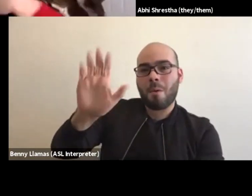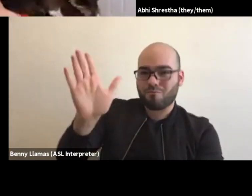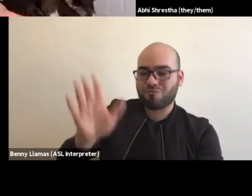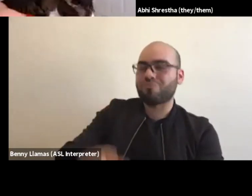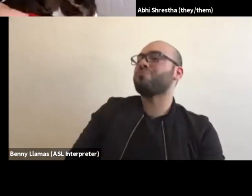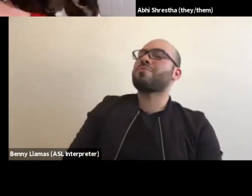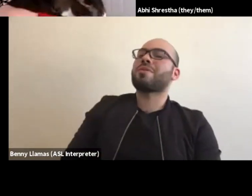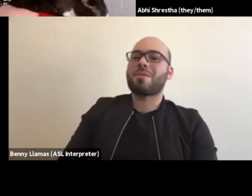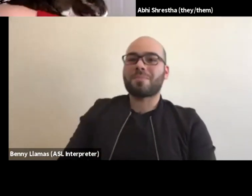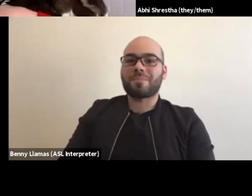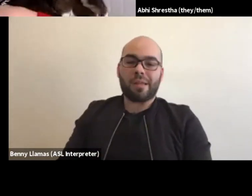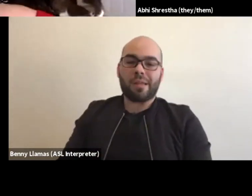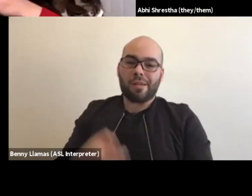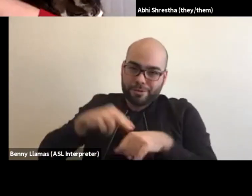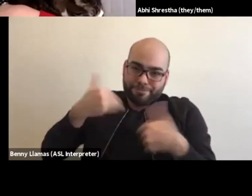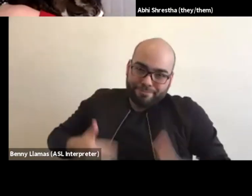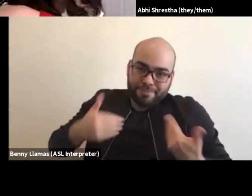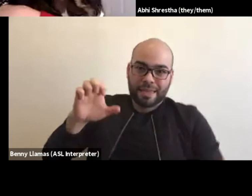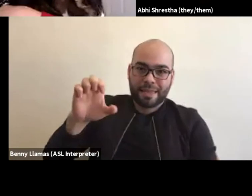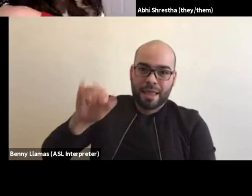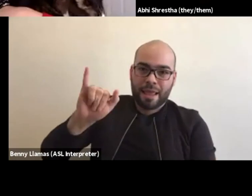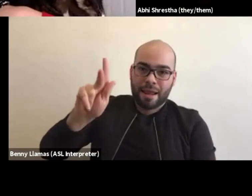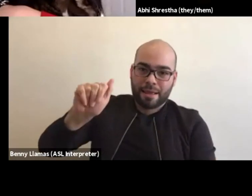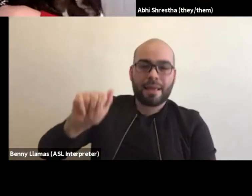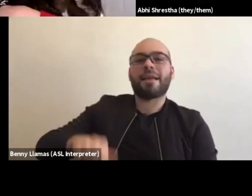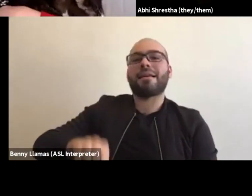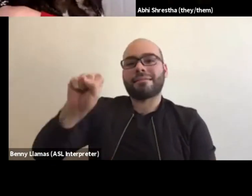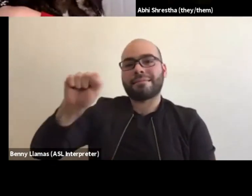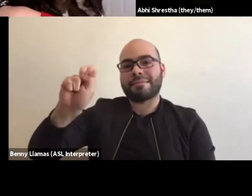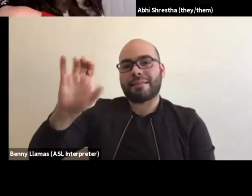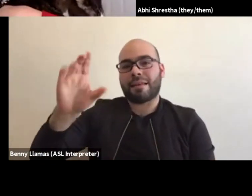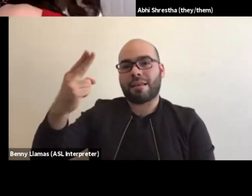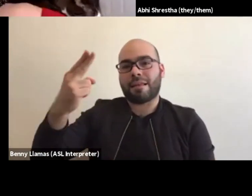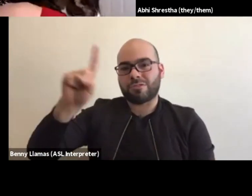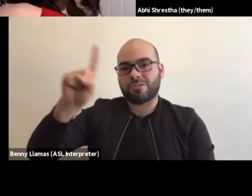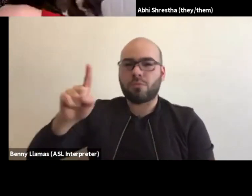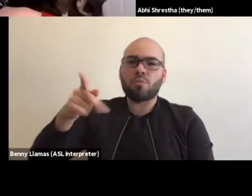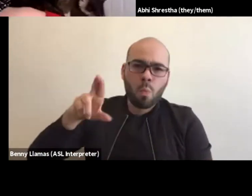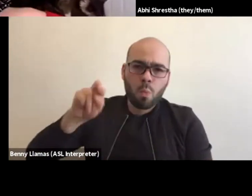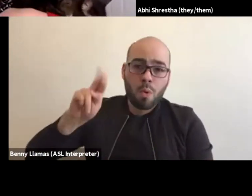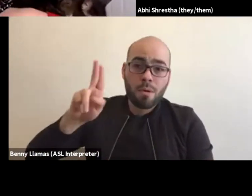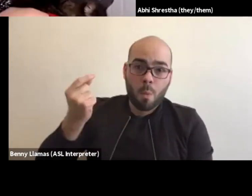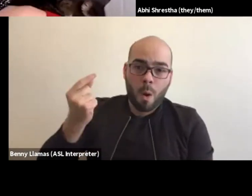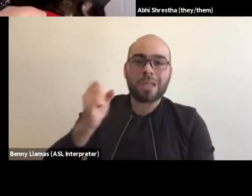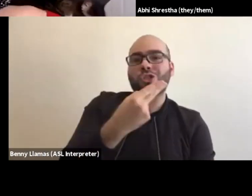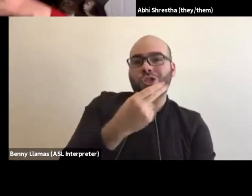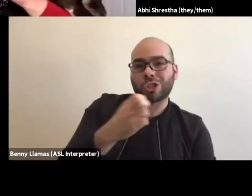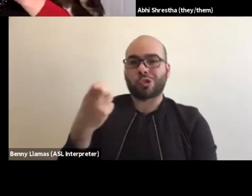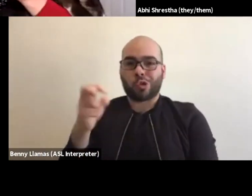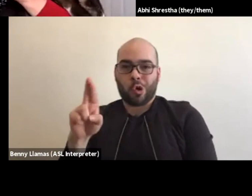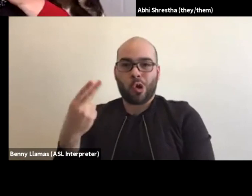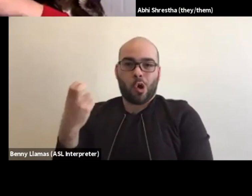And I, of course, am Erika Sánchez, she, her, hers. And I'm really happy to be here and